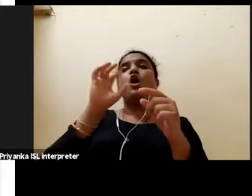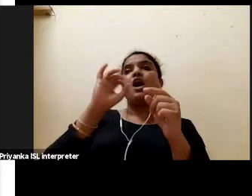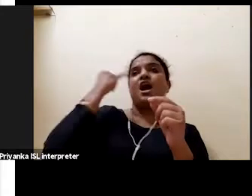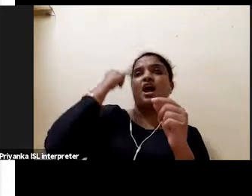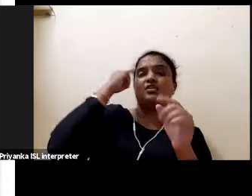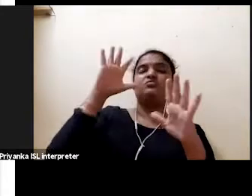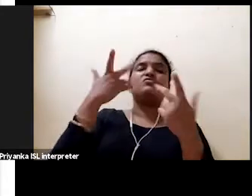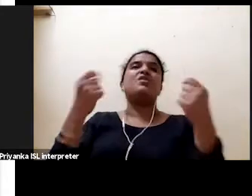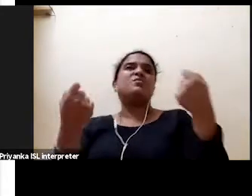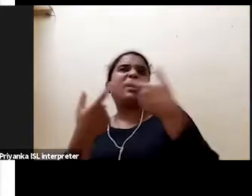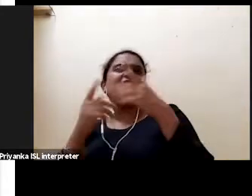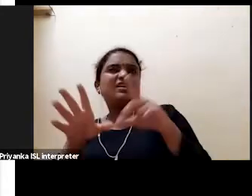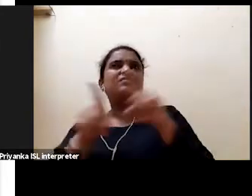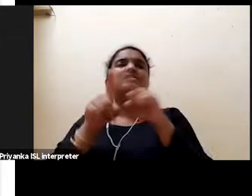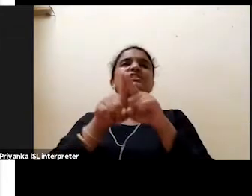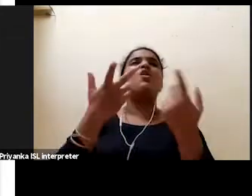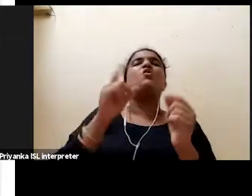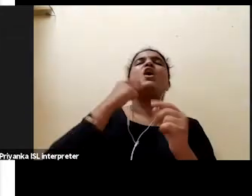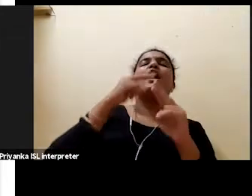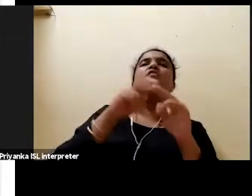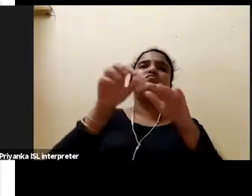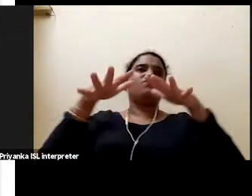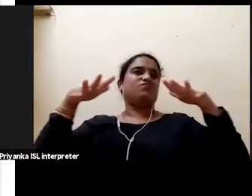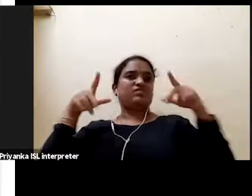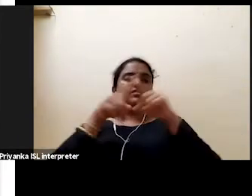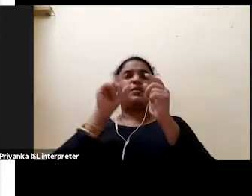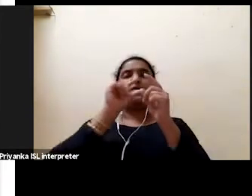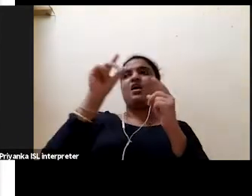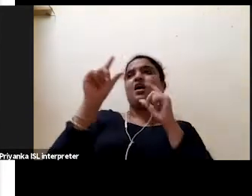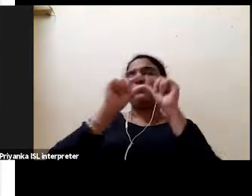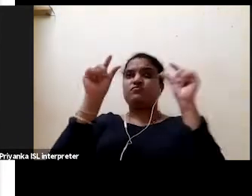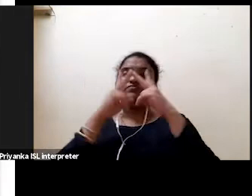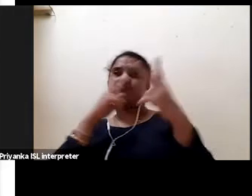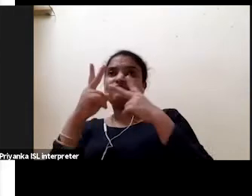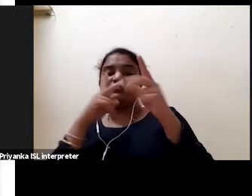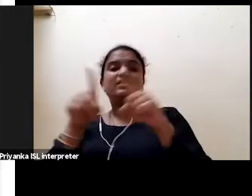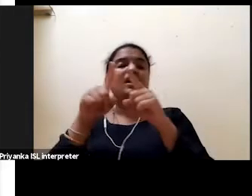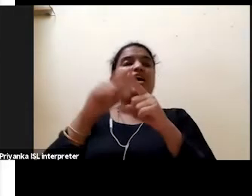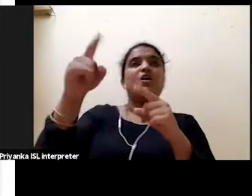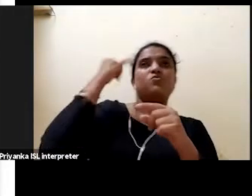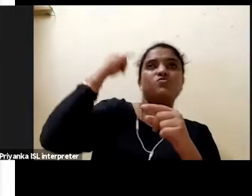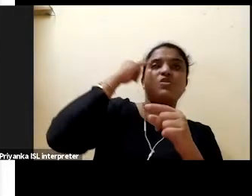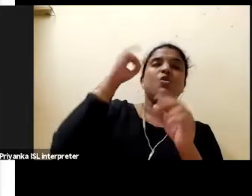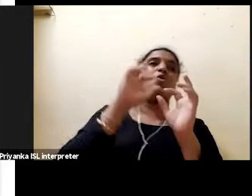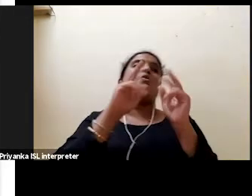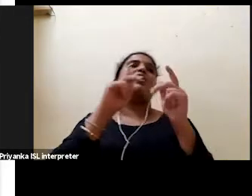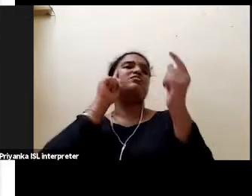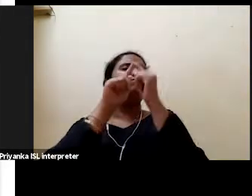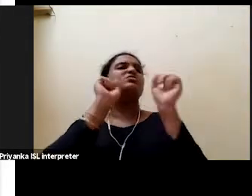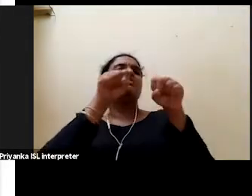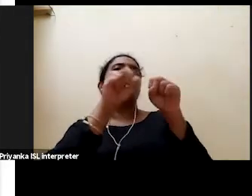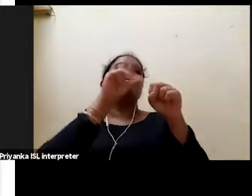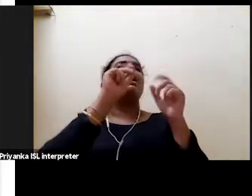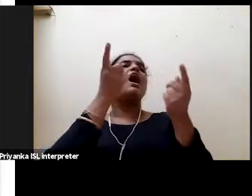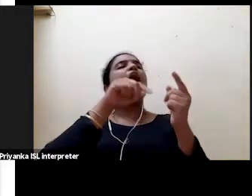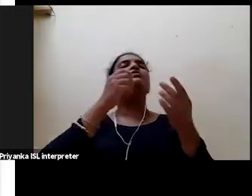how relevant it is to the audience of this particular publication, their idea gets approved or rejected, and then you can proceed